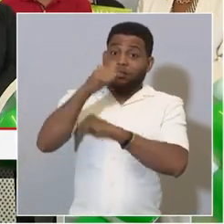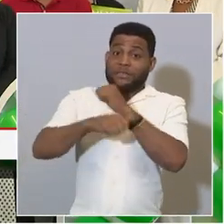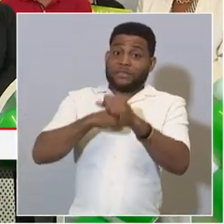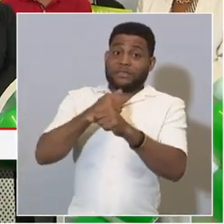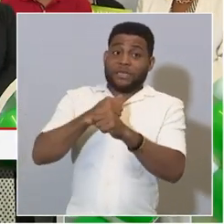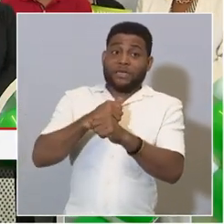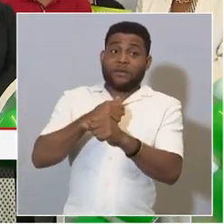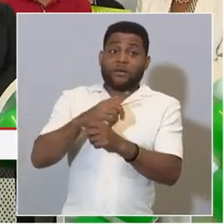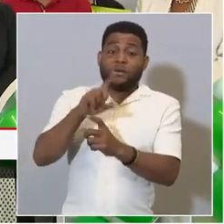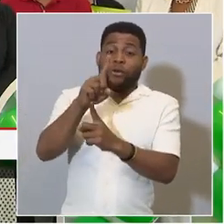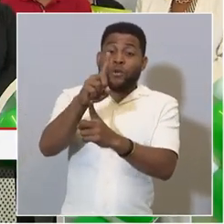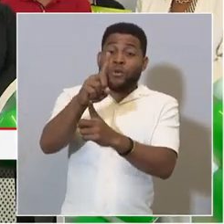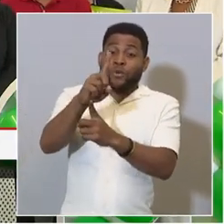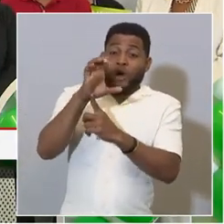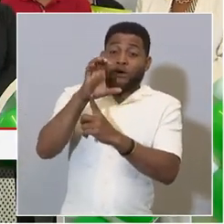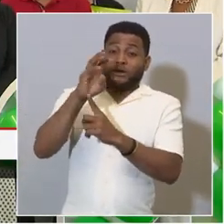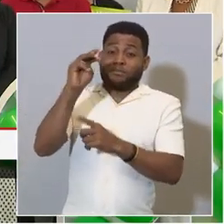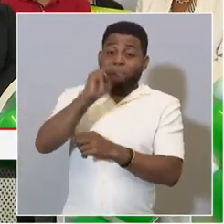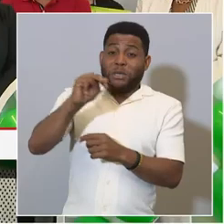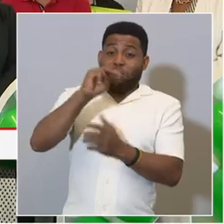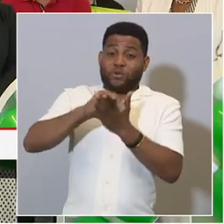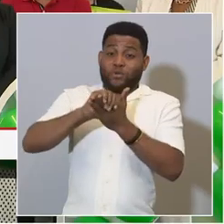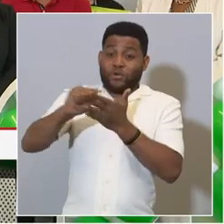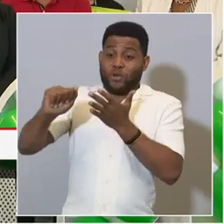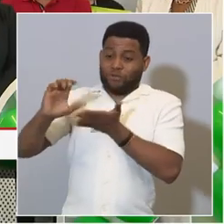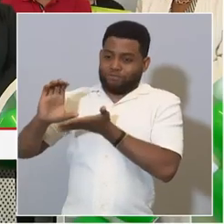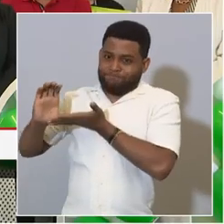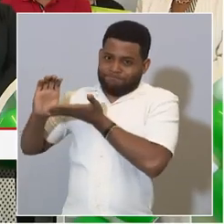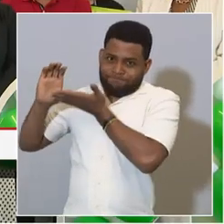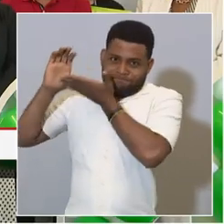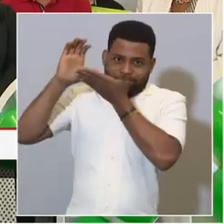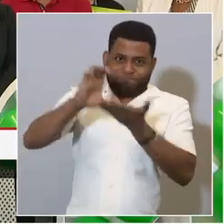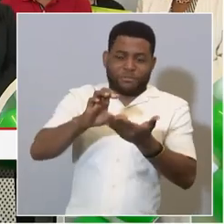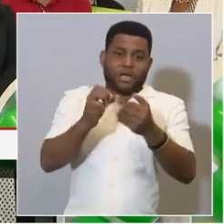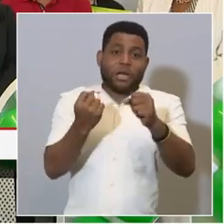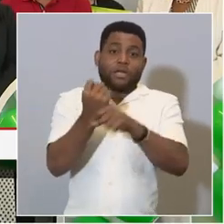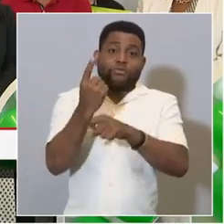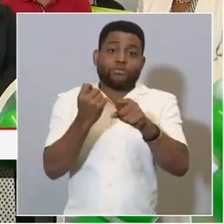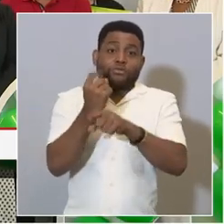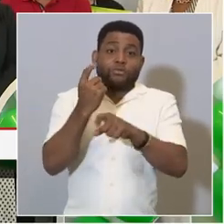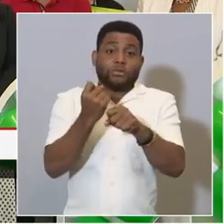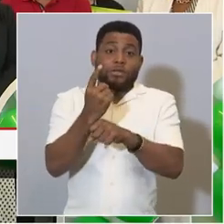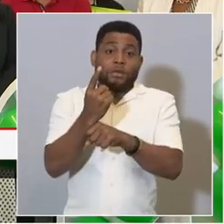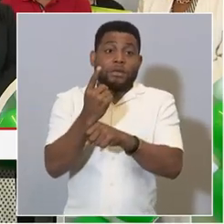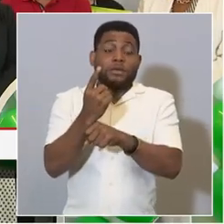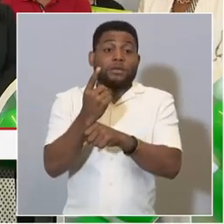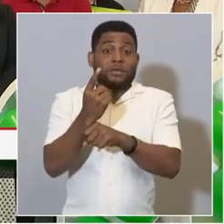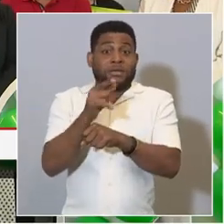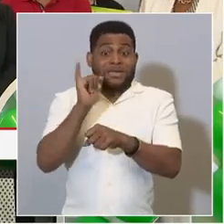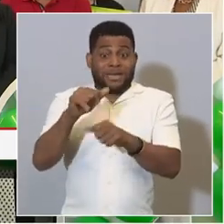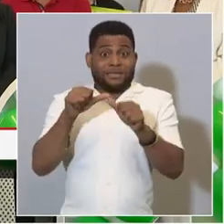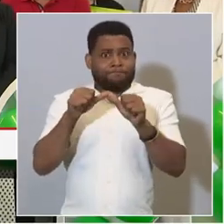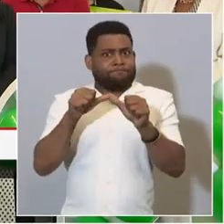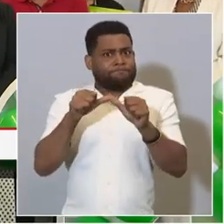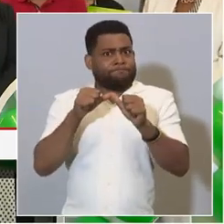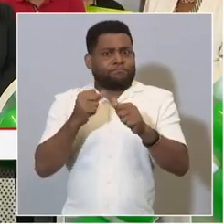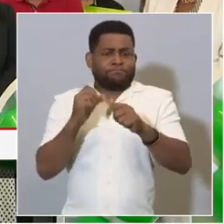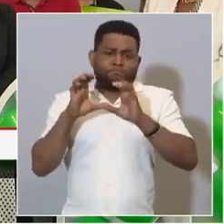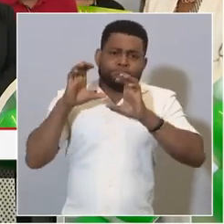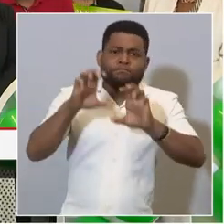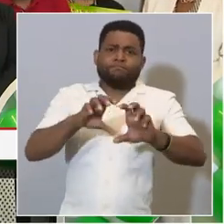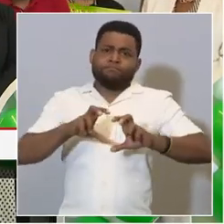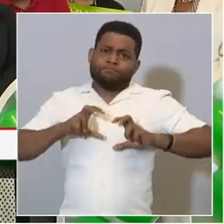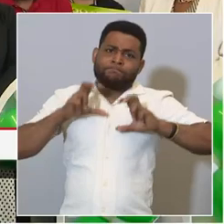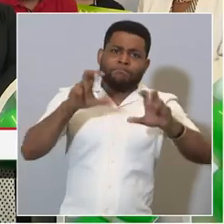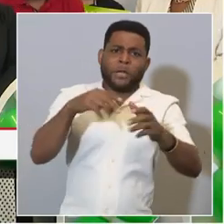our Housing Production Trust Fund each and every year, that consistency of investment has